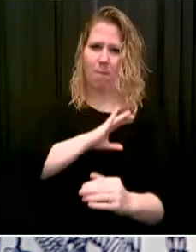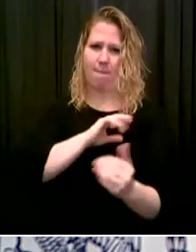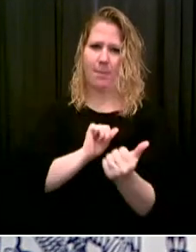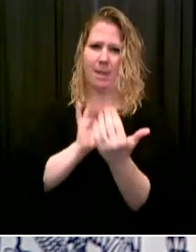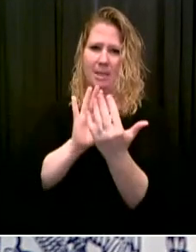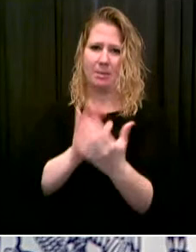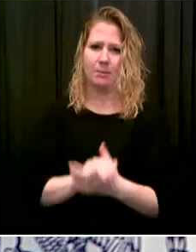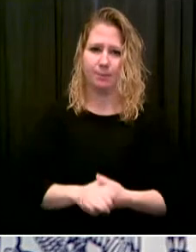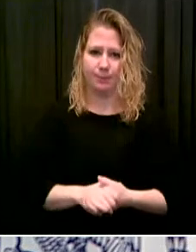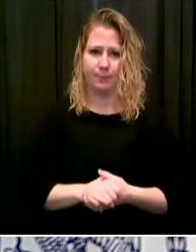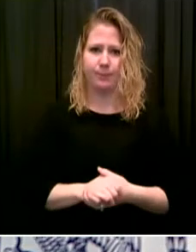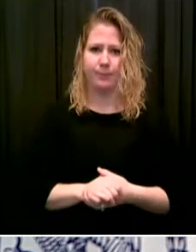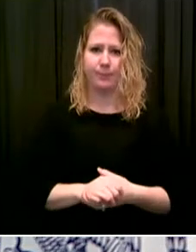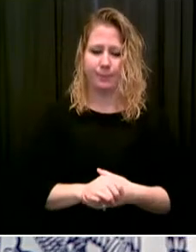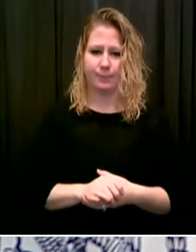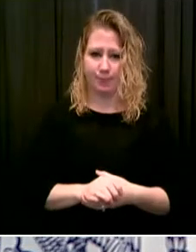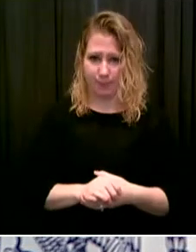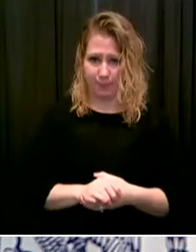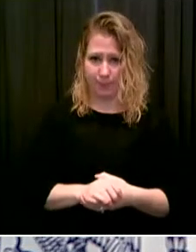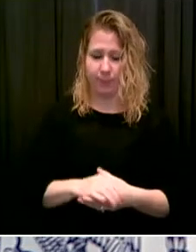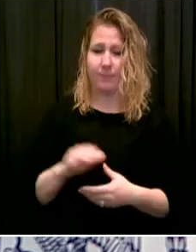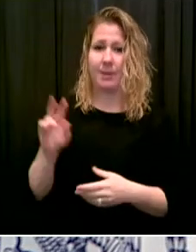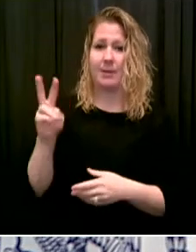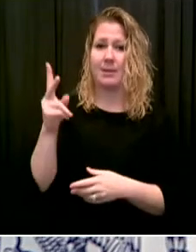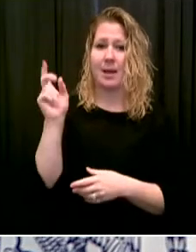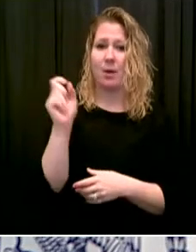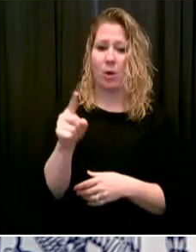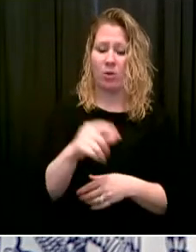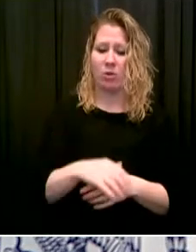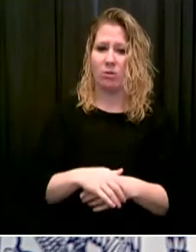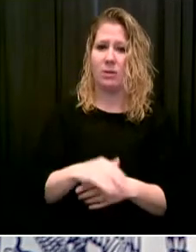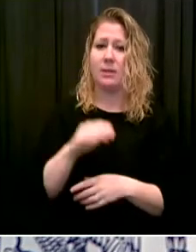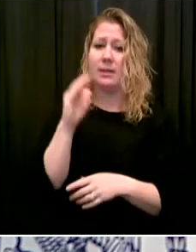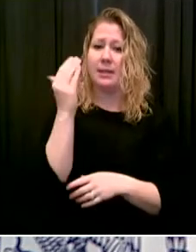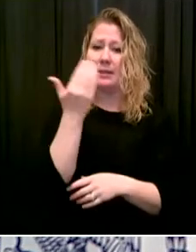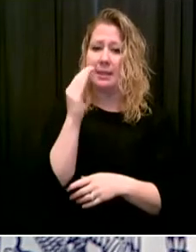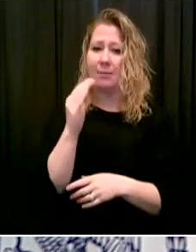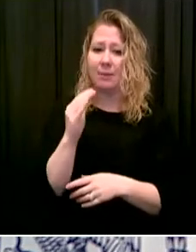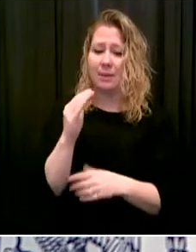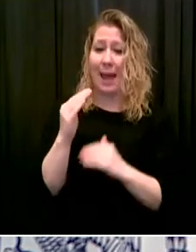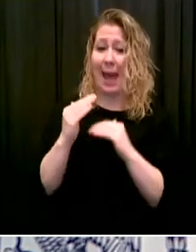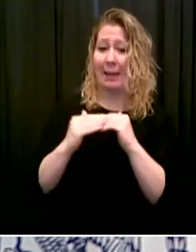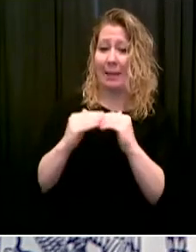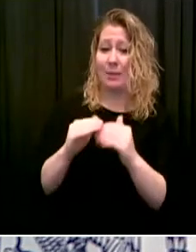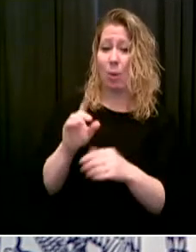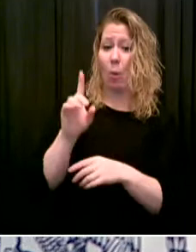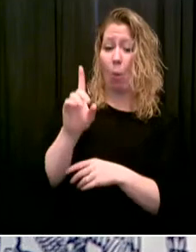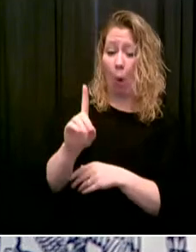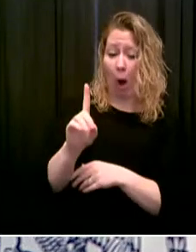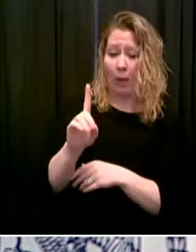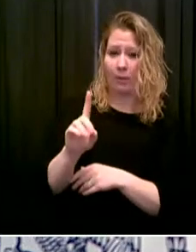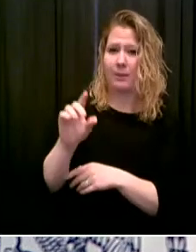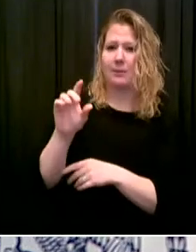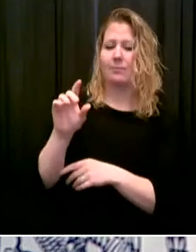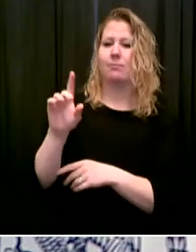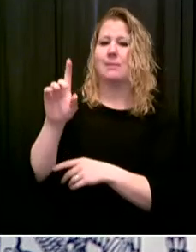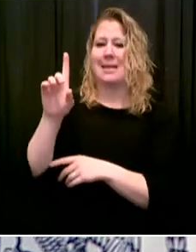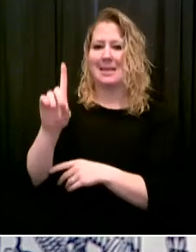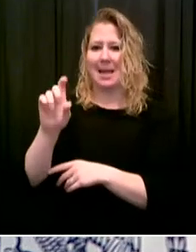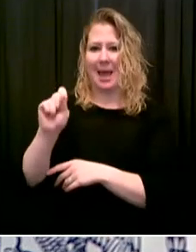So it looks like at least one DSA candidate won the council race, possibly more. I'm wondering what you think of that and what you think of the DSA movement in